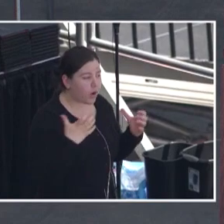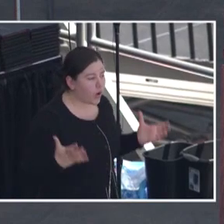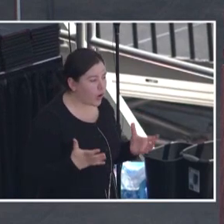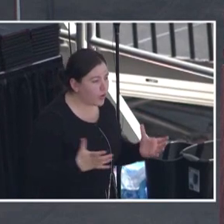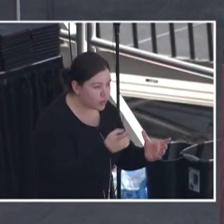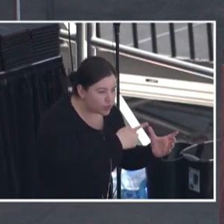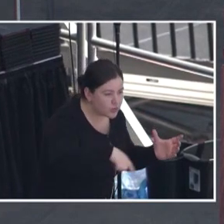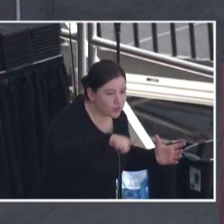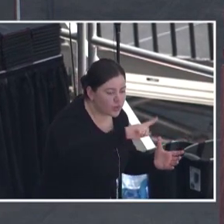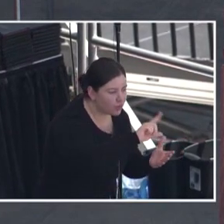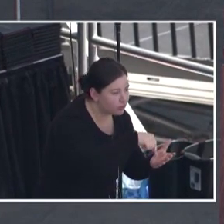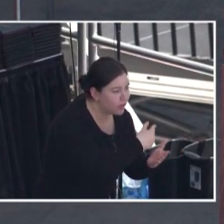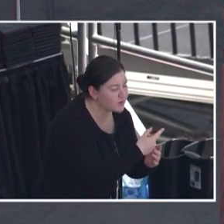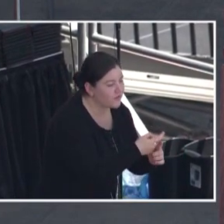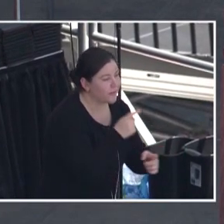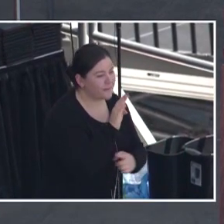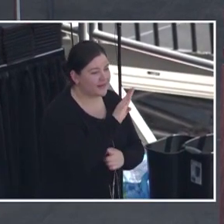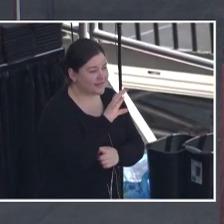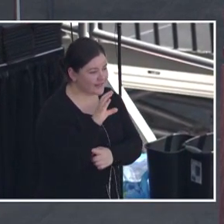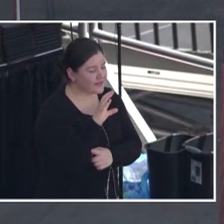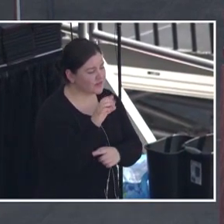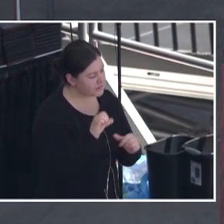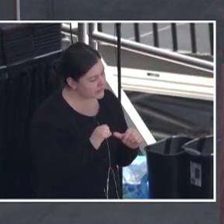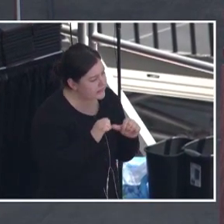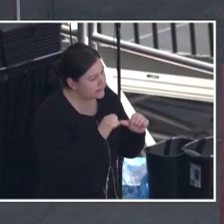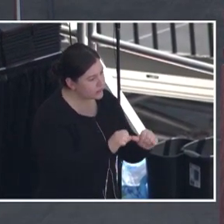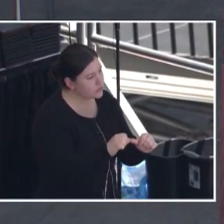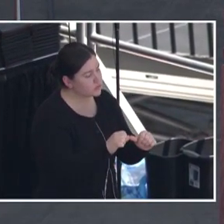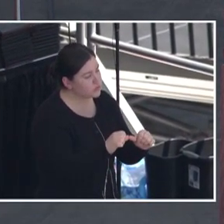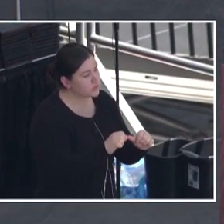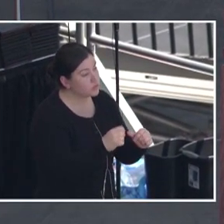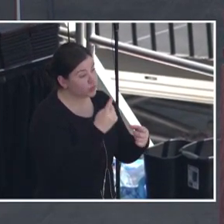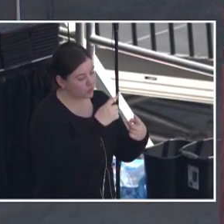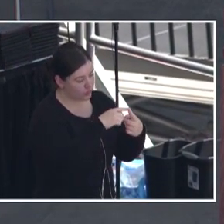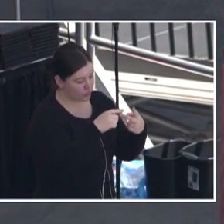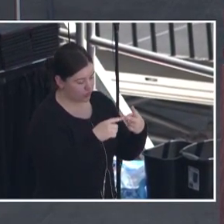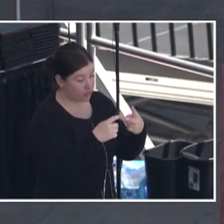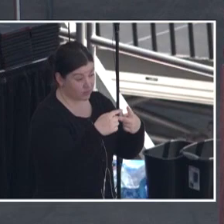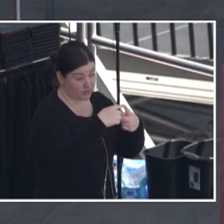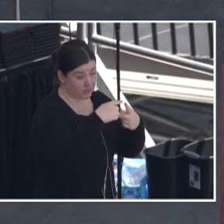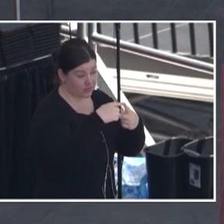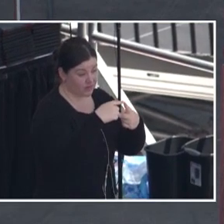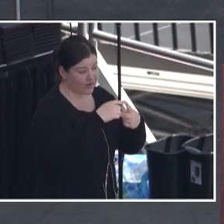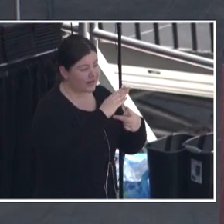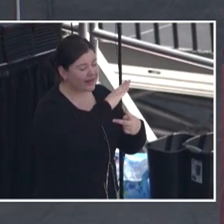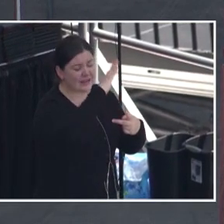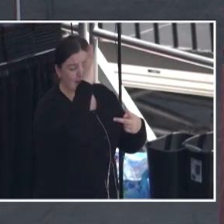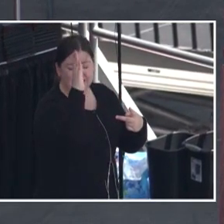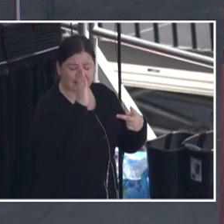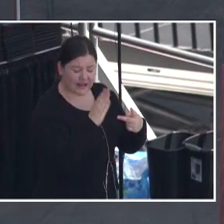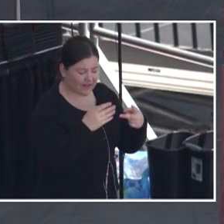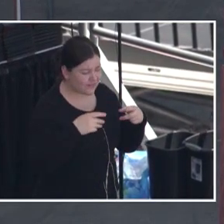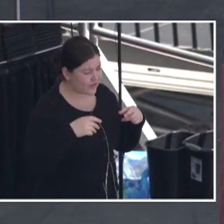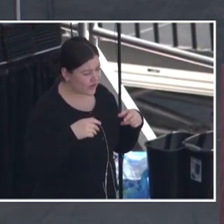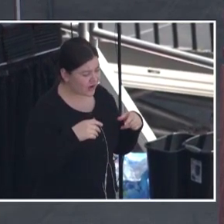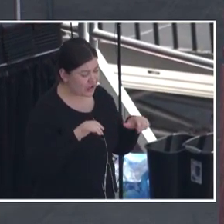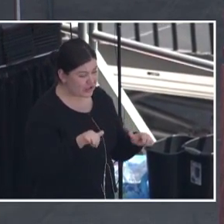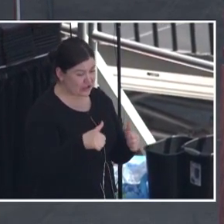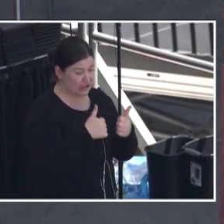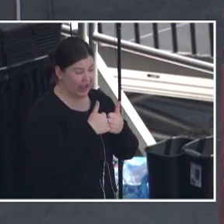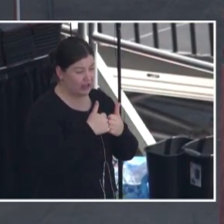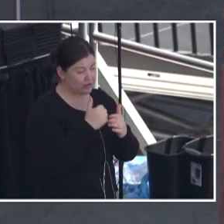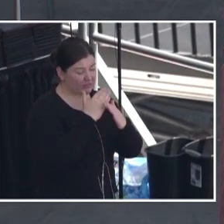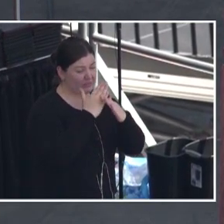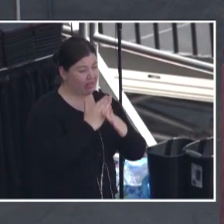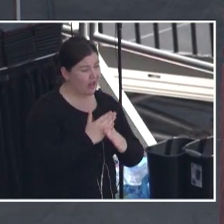great institution to pursue two goals. First, never let any obstacles stand between